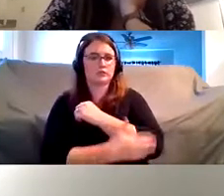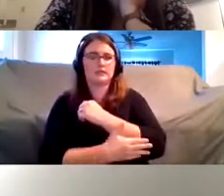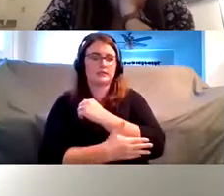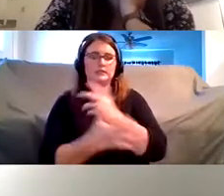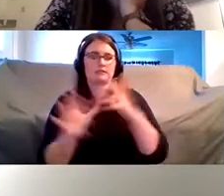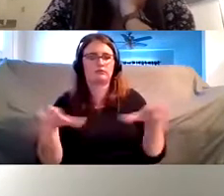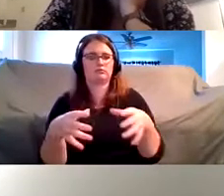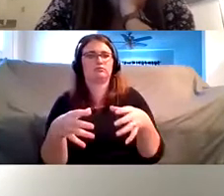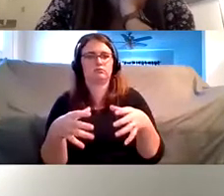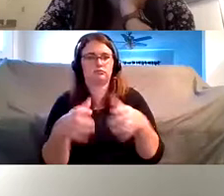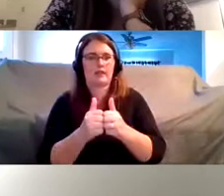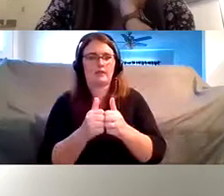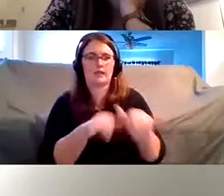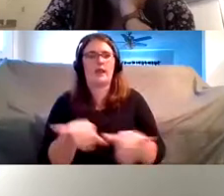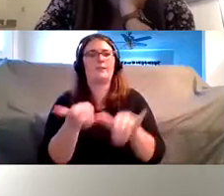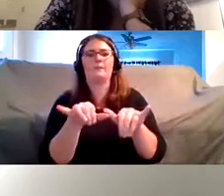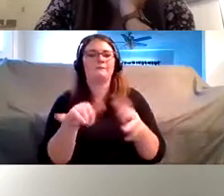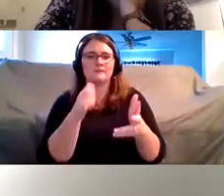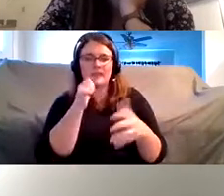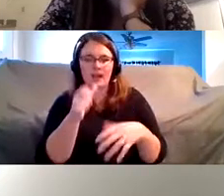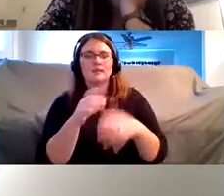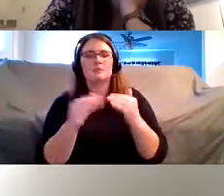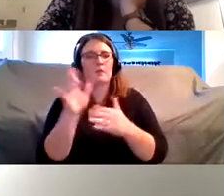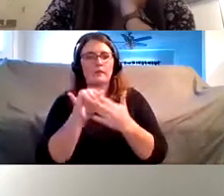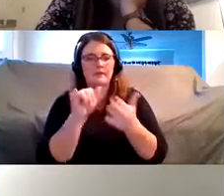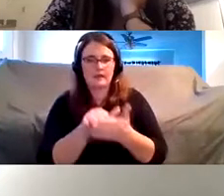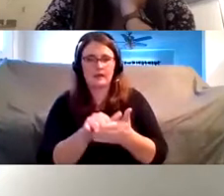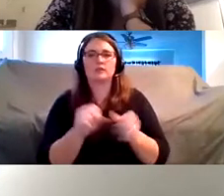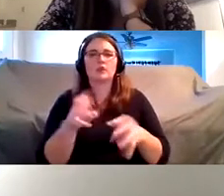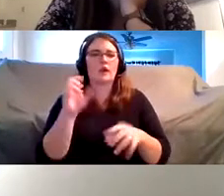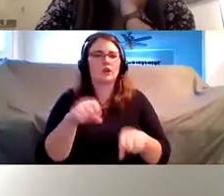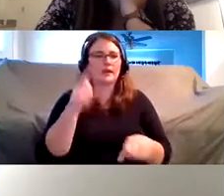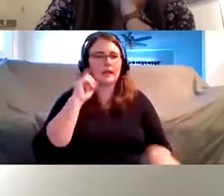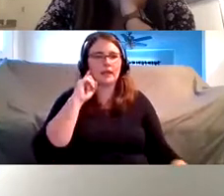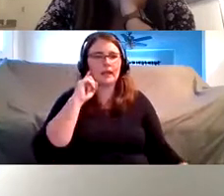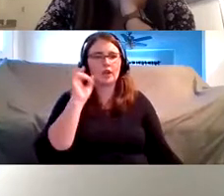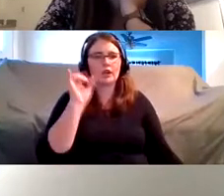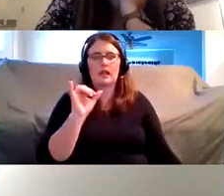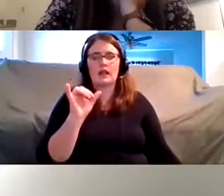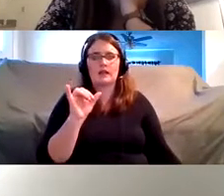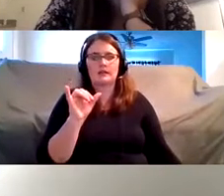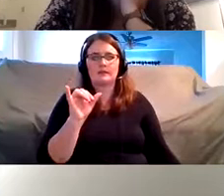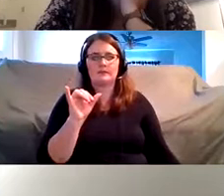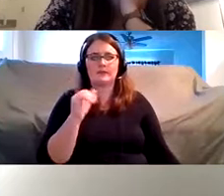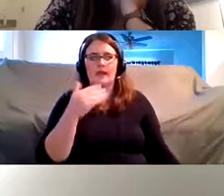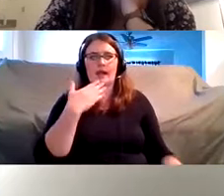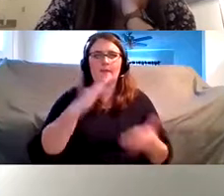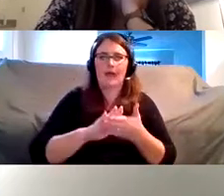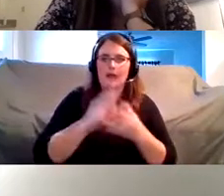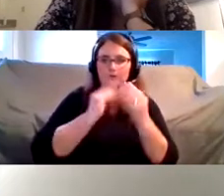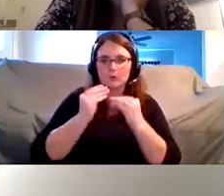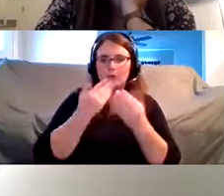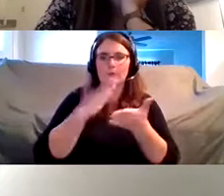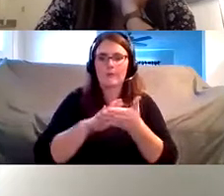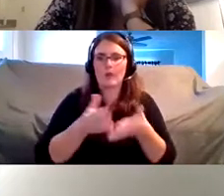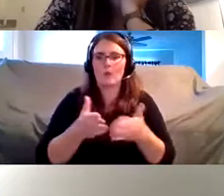could hear also in the speech like a bad food, a bad way of eating and